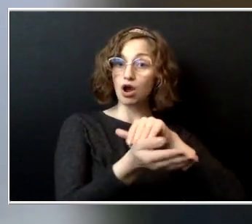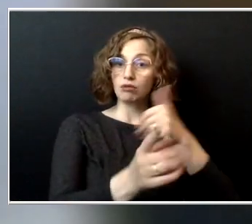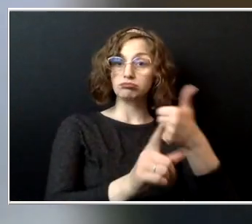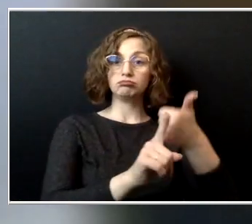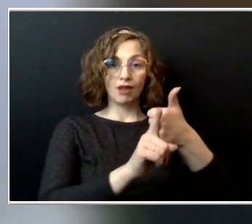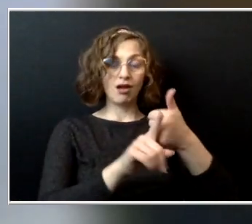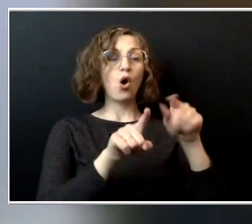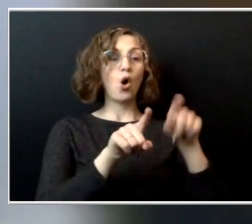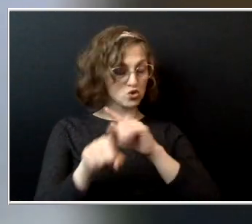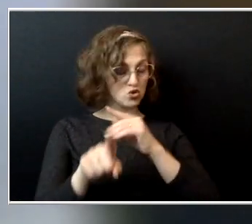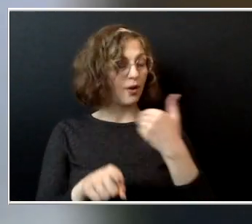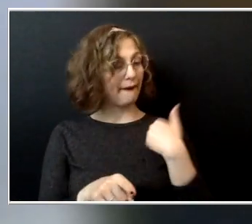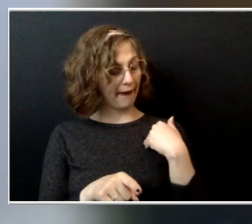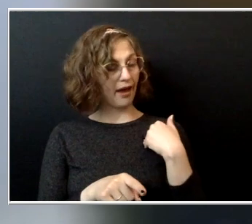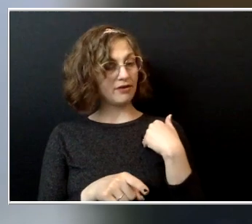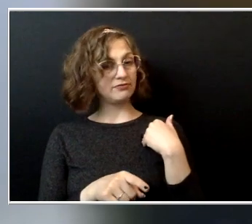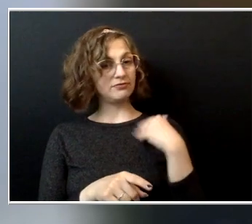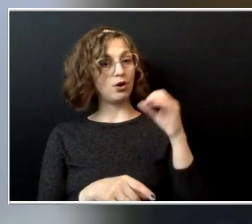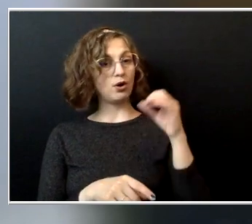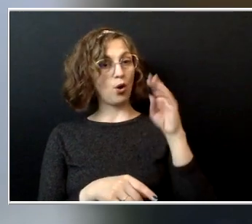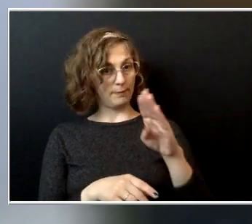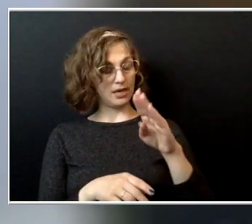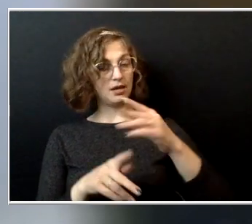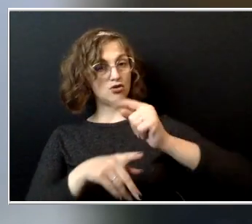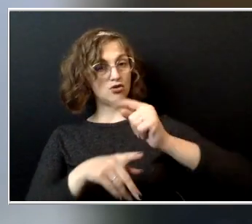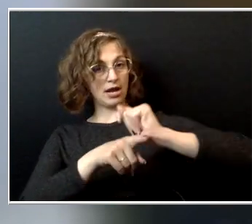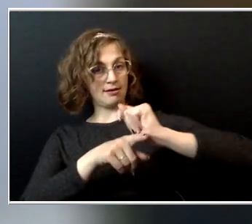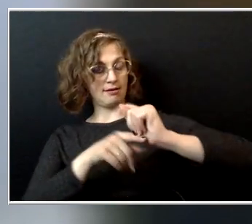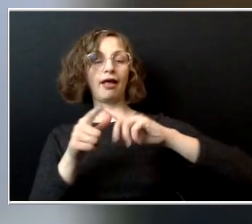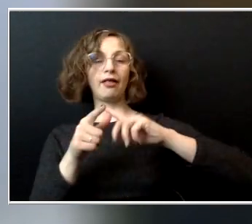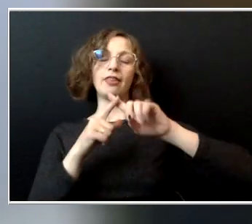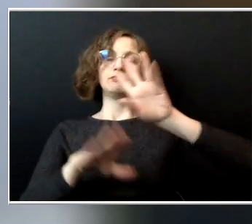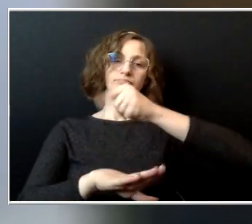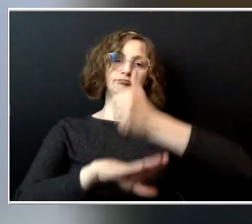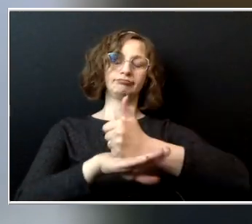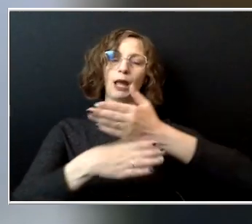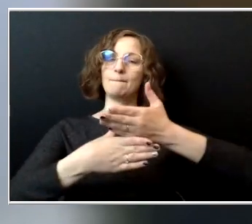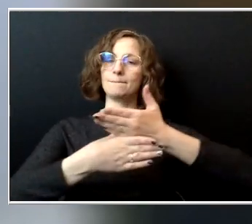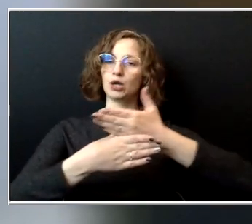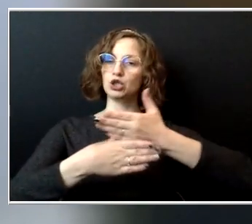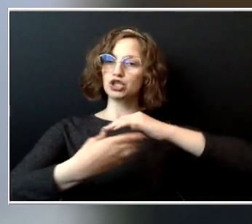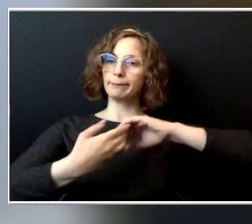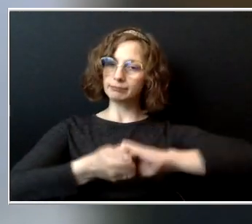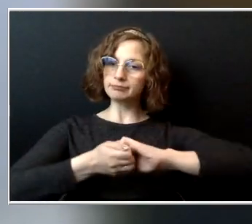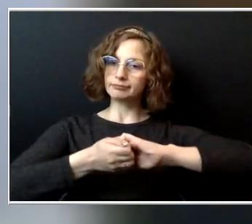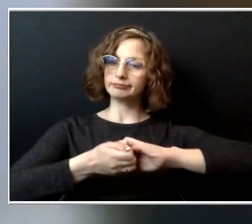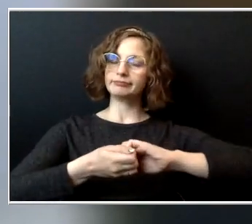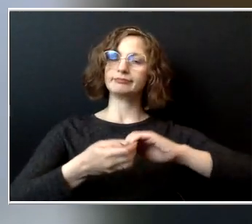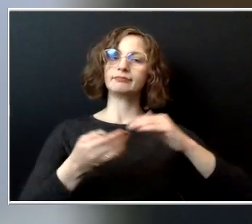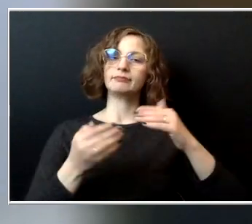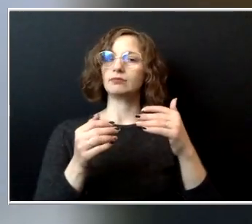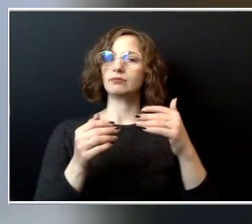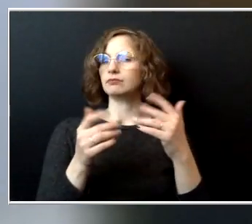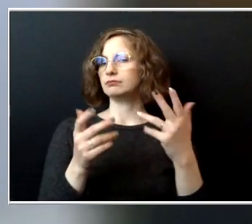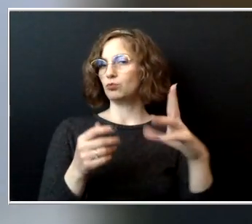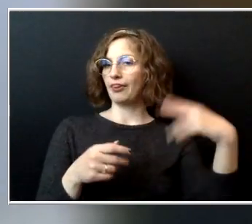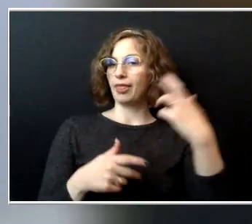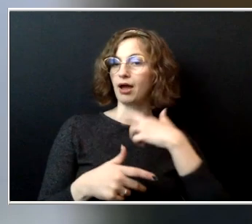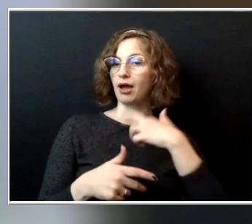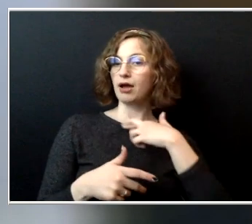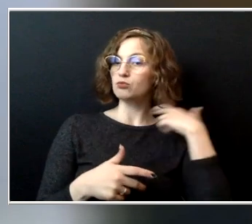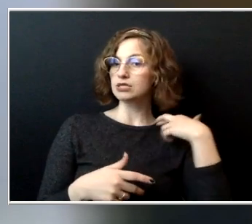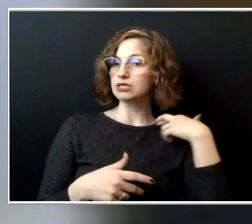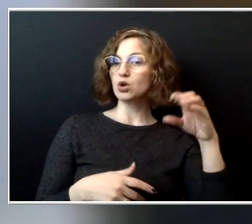care, and then to establish partnerships with high-risk